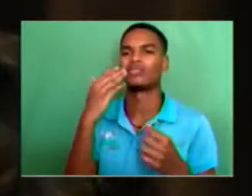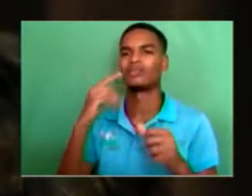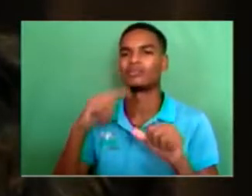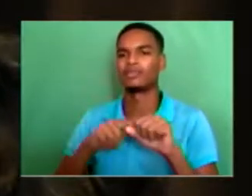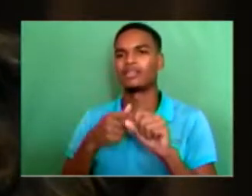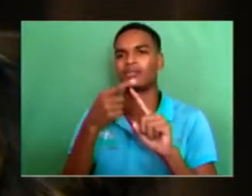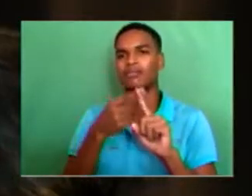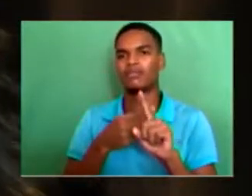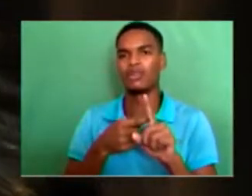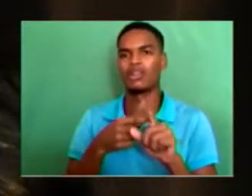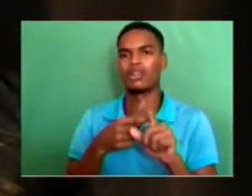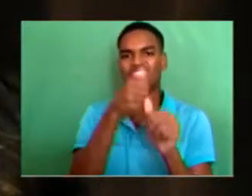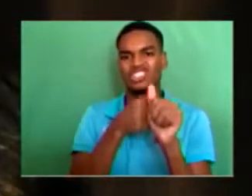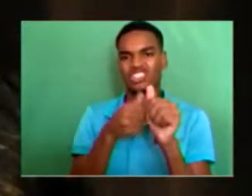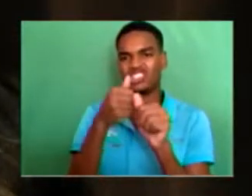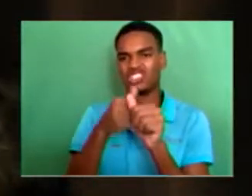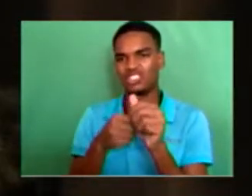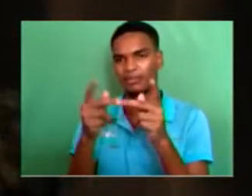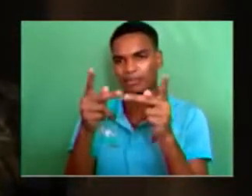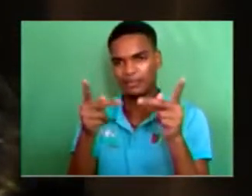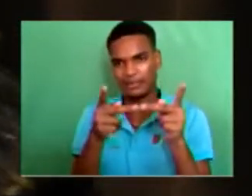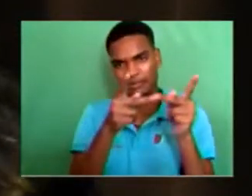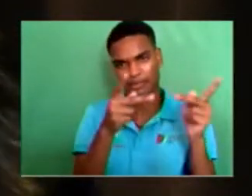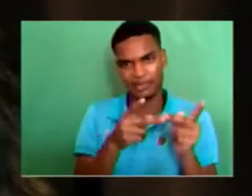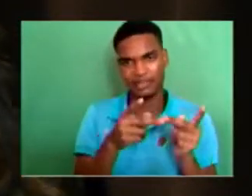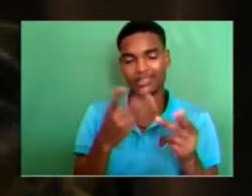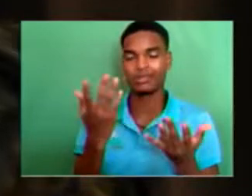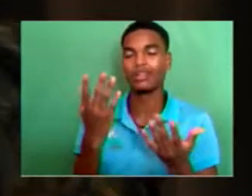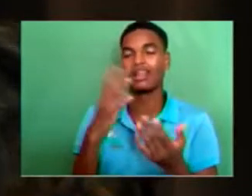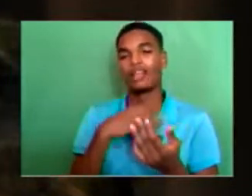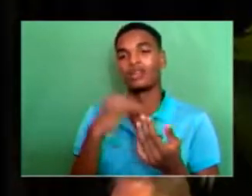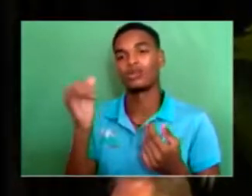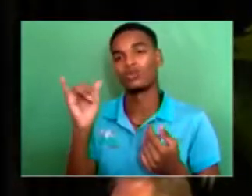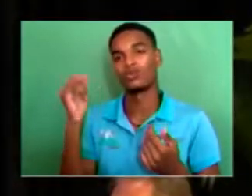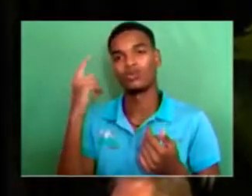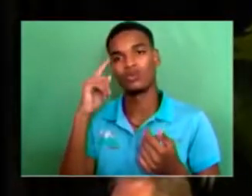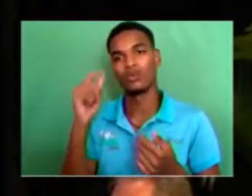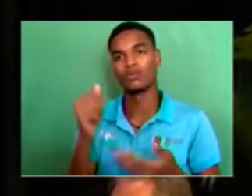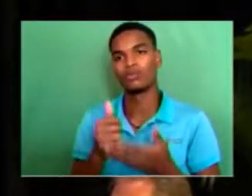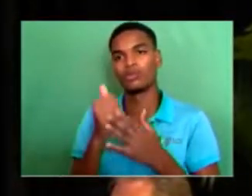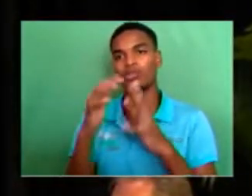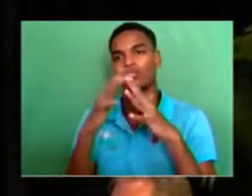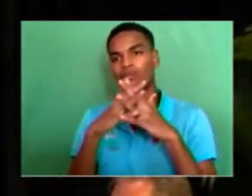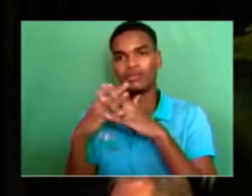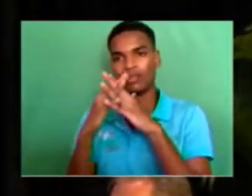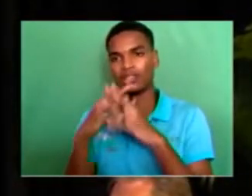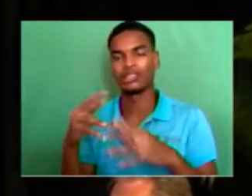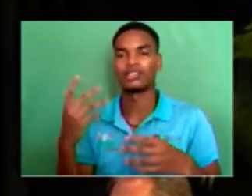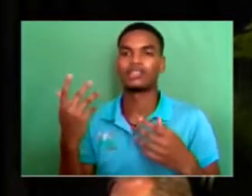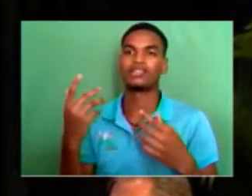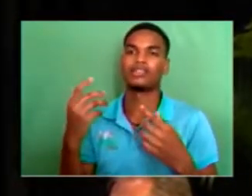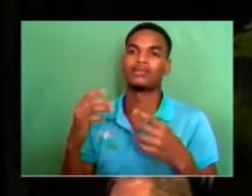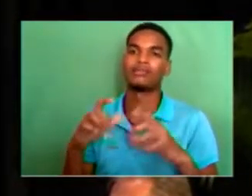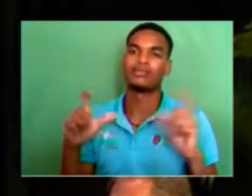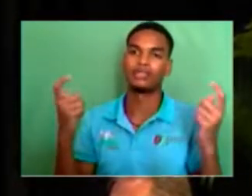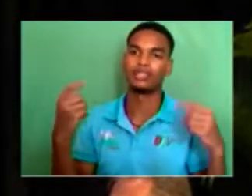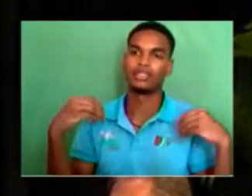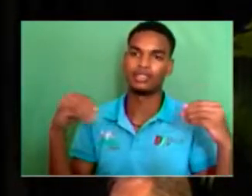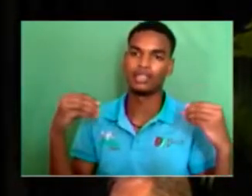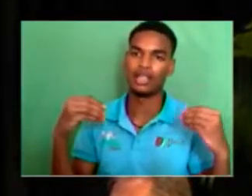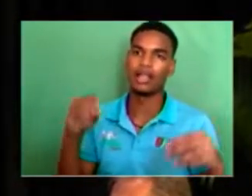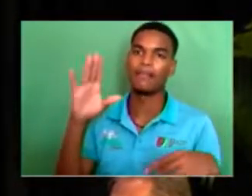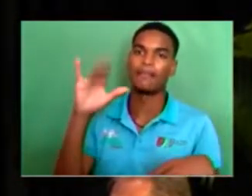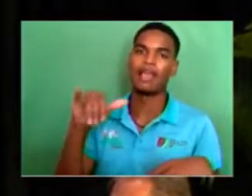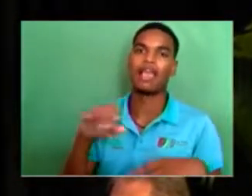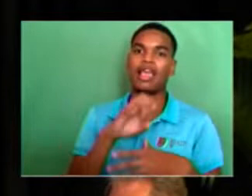region. And for most likely US market, biggest sales come to the end of the year through